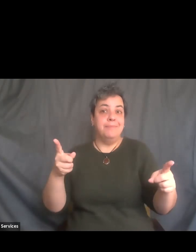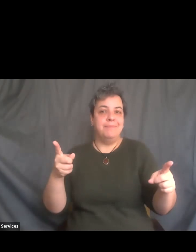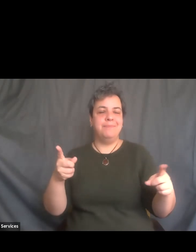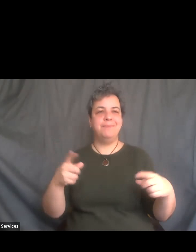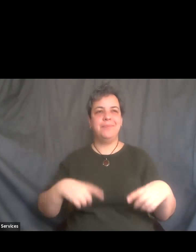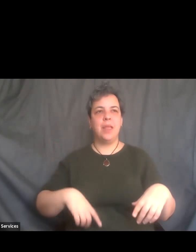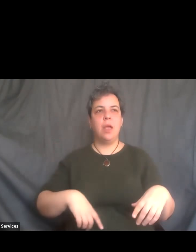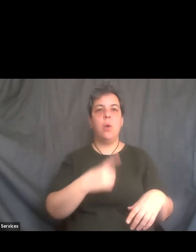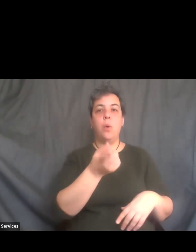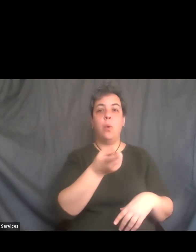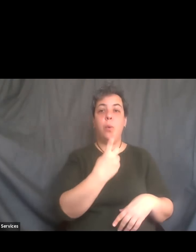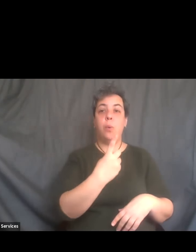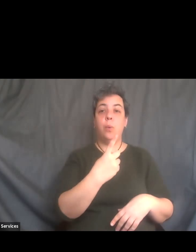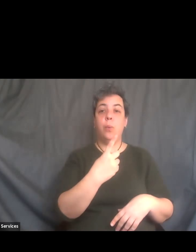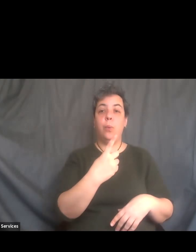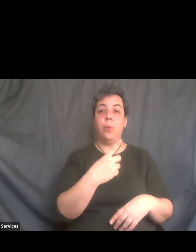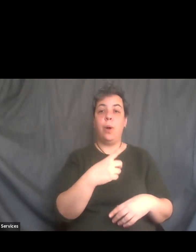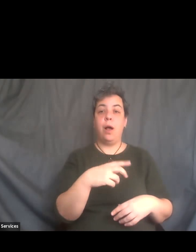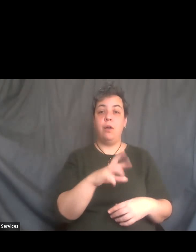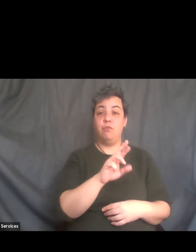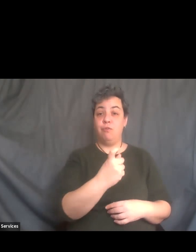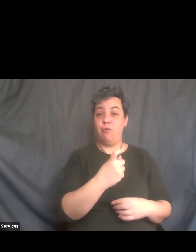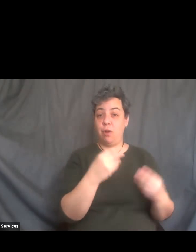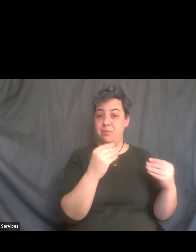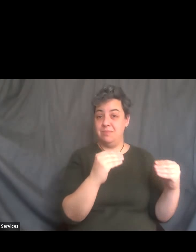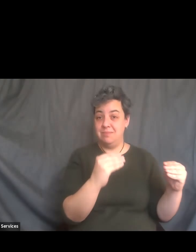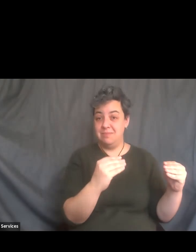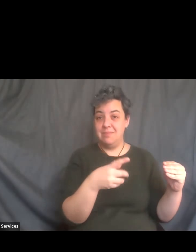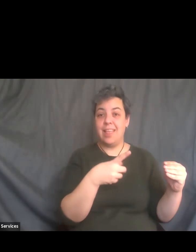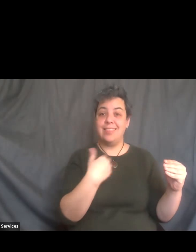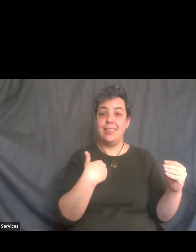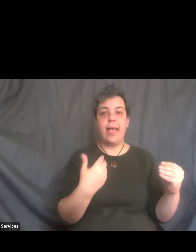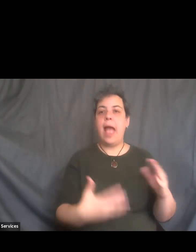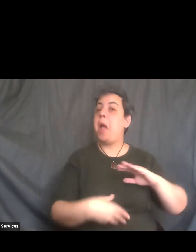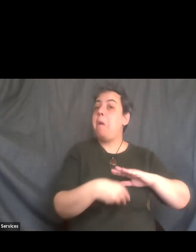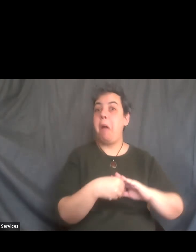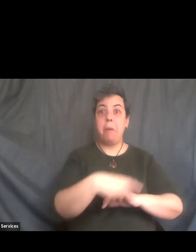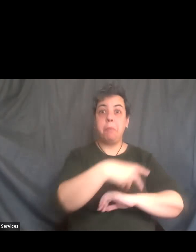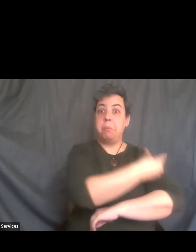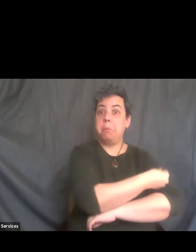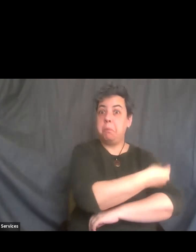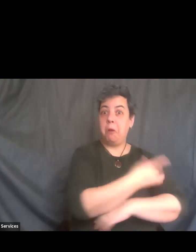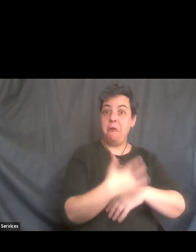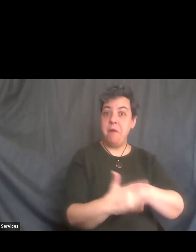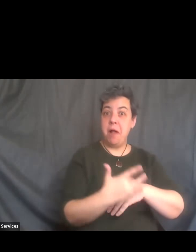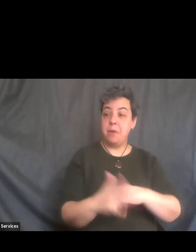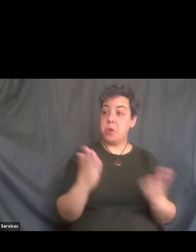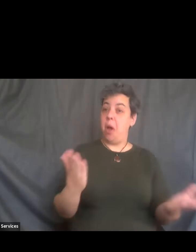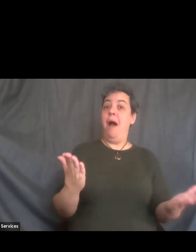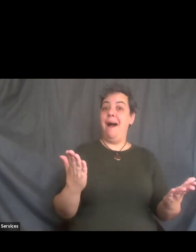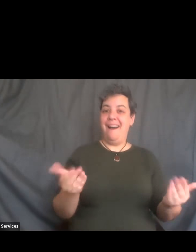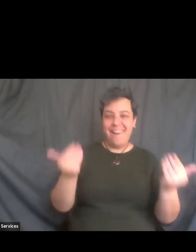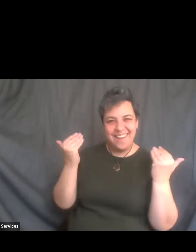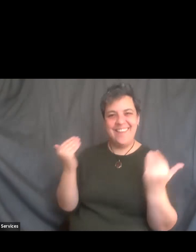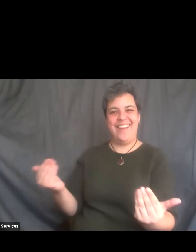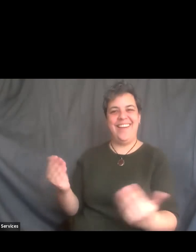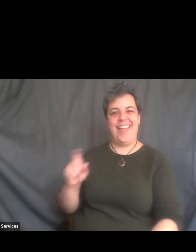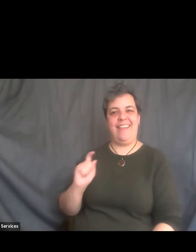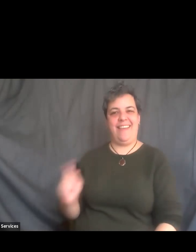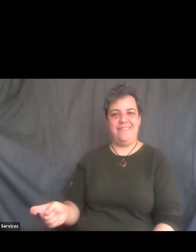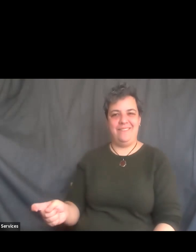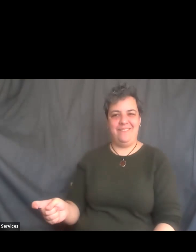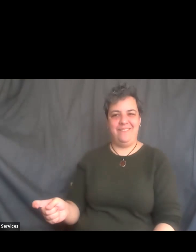pharmacy cannot guarantee her a second dose, and she cannot make an appointment through the city or the state, because